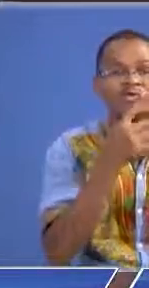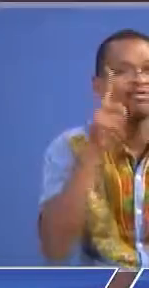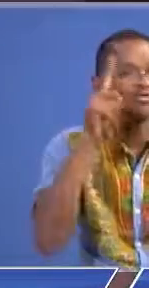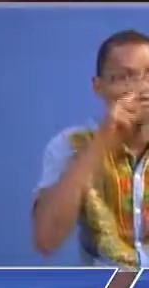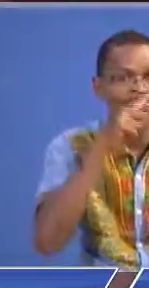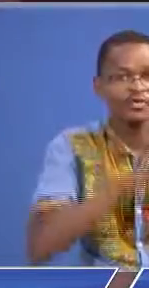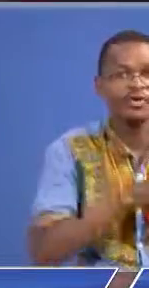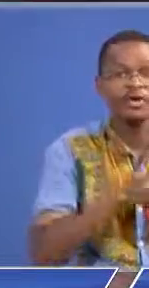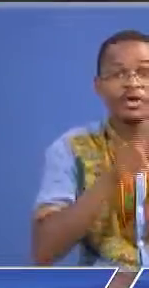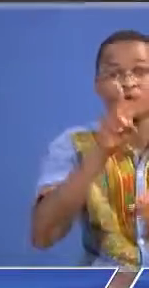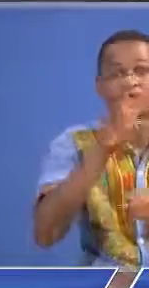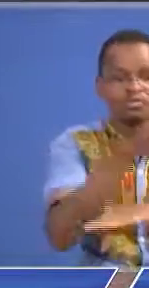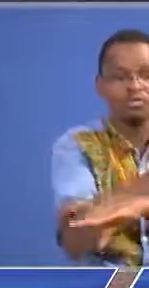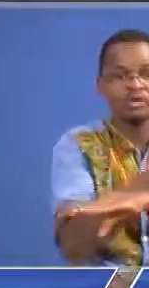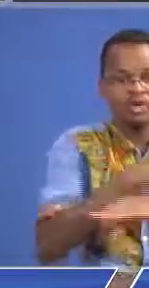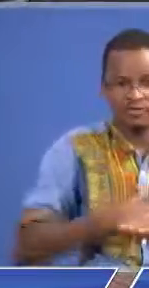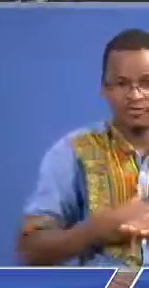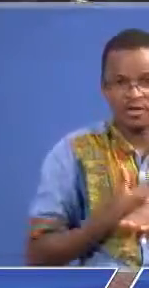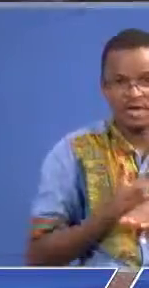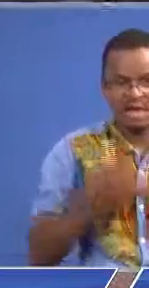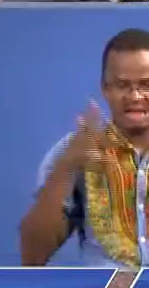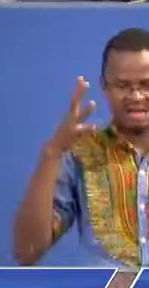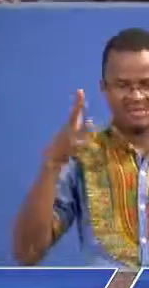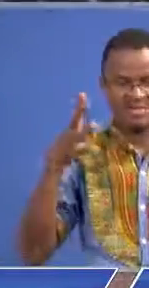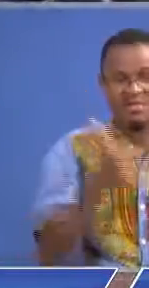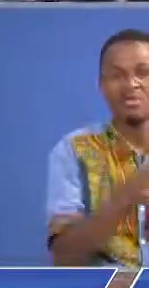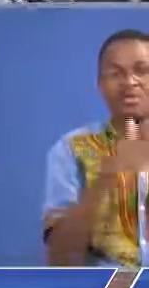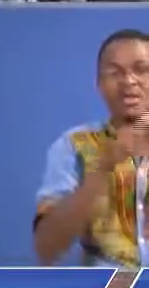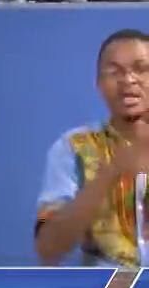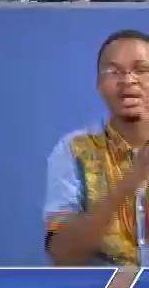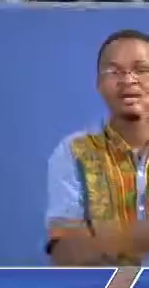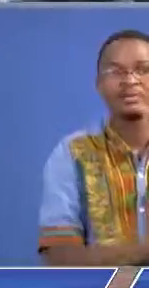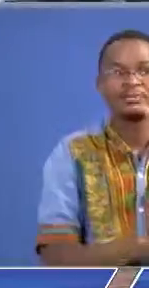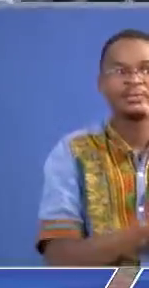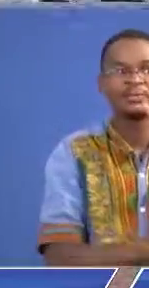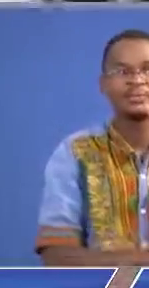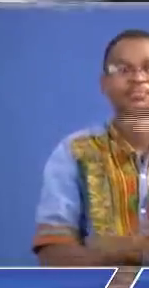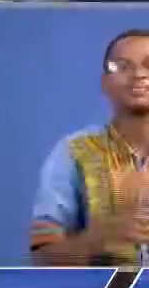just concluded two-day visit as a big mockery to the country. Jemukiboi,